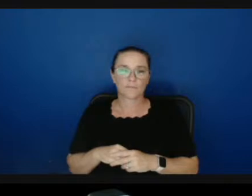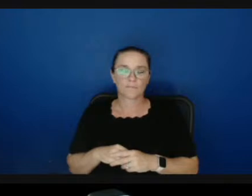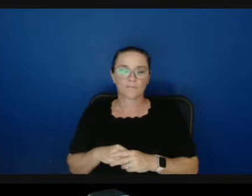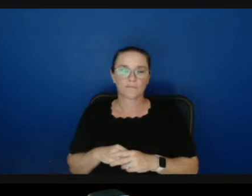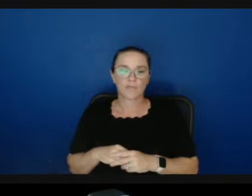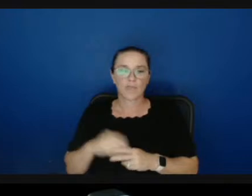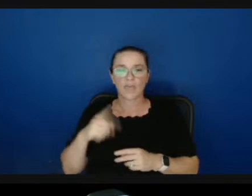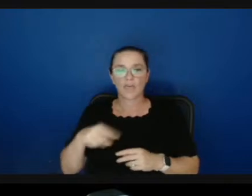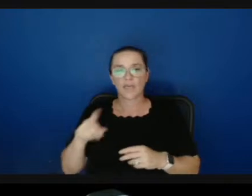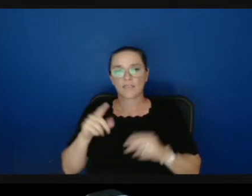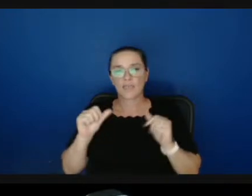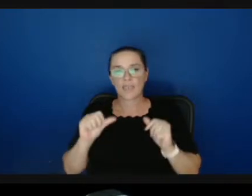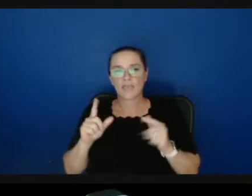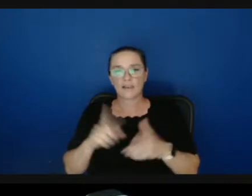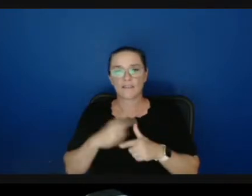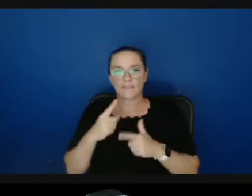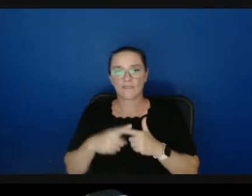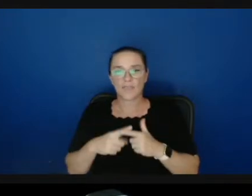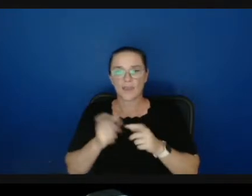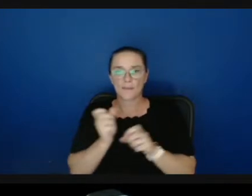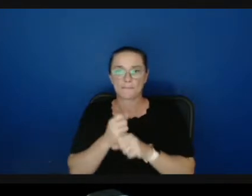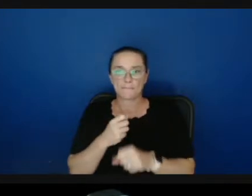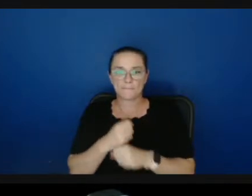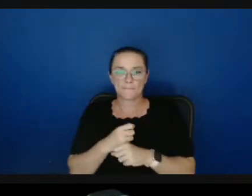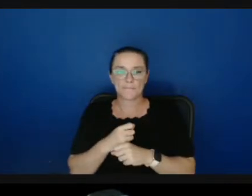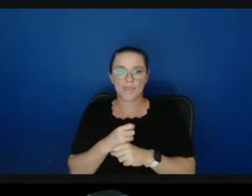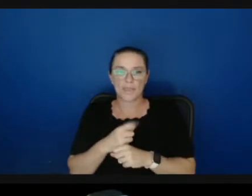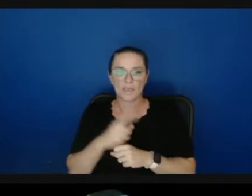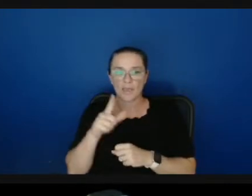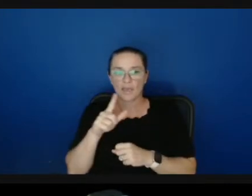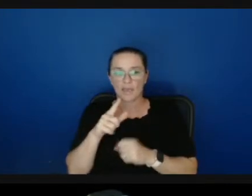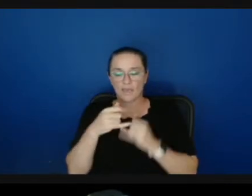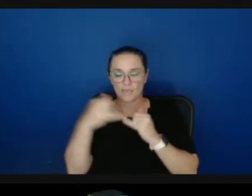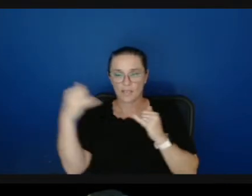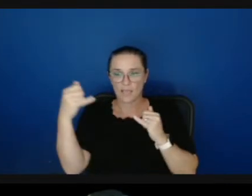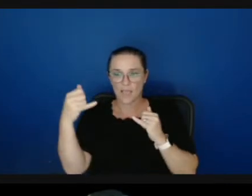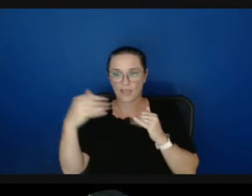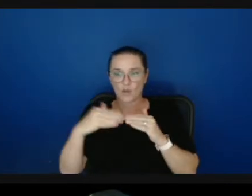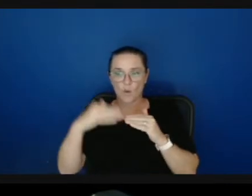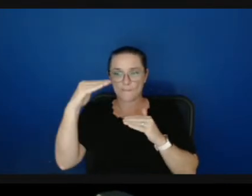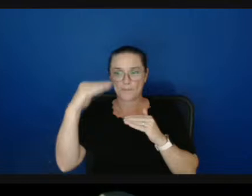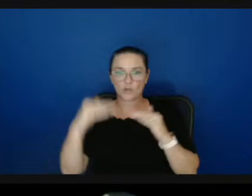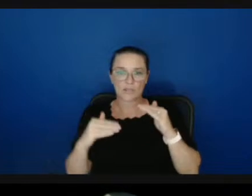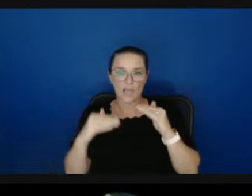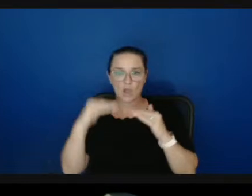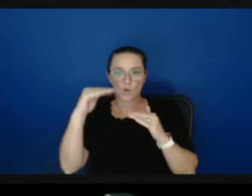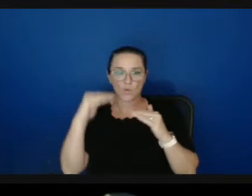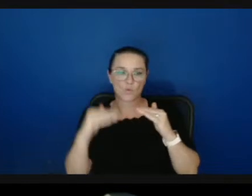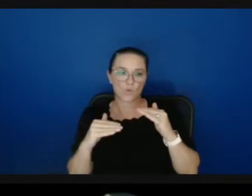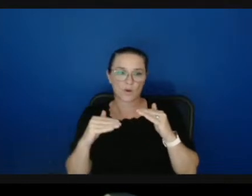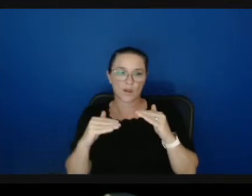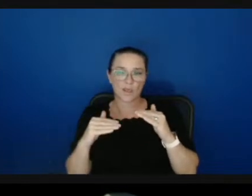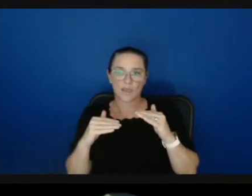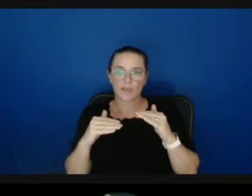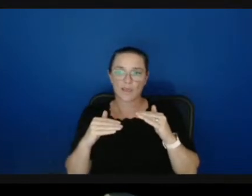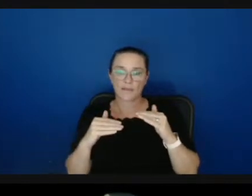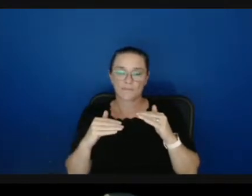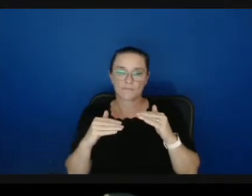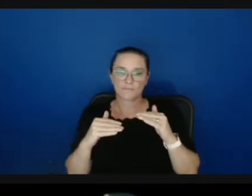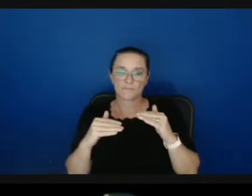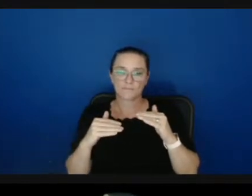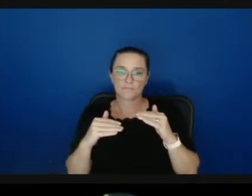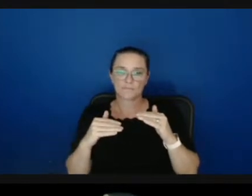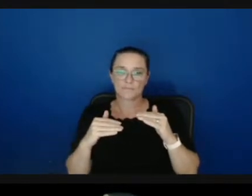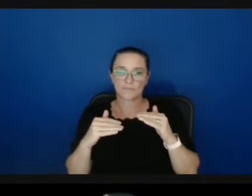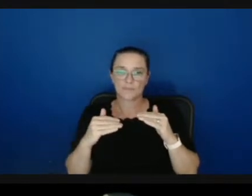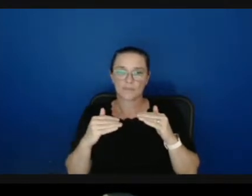can then make the line go up or down, and they typically make it go up if